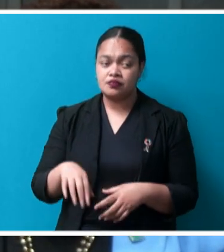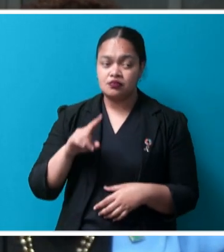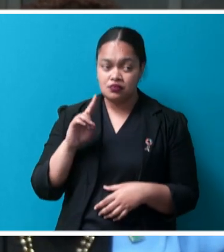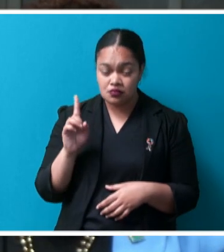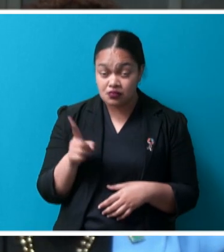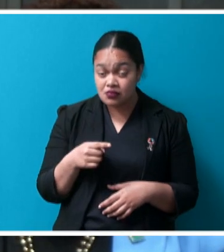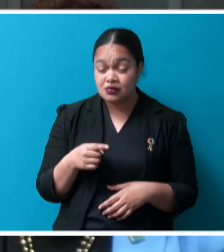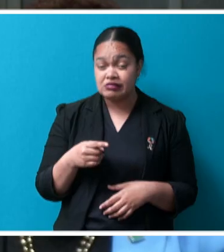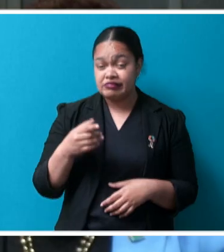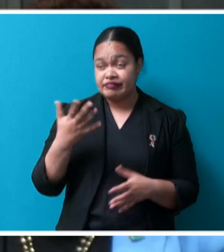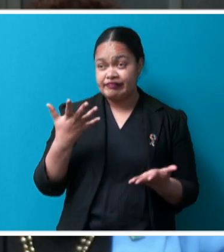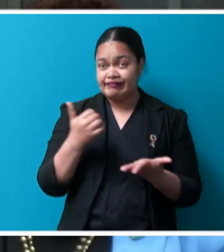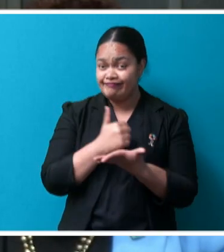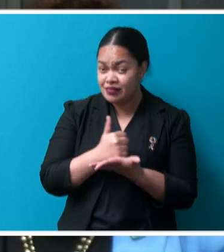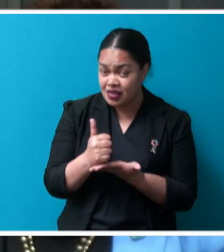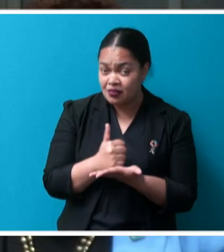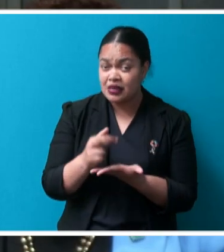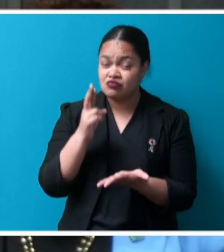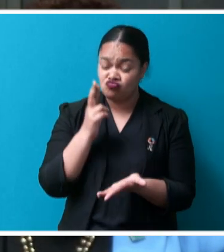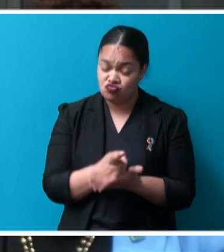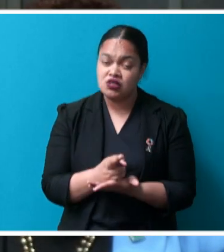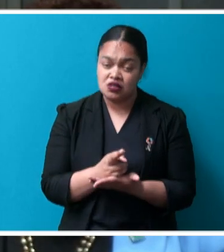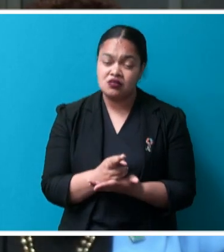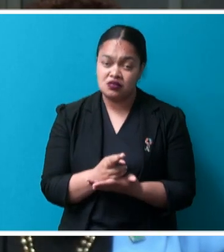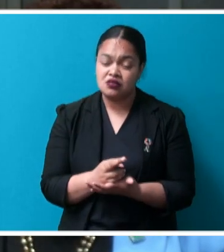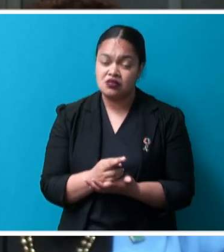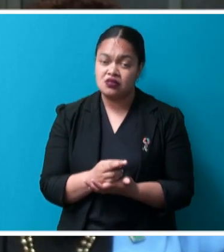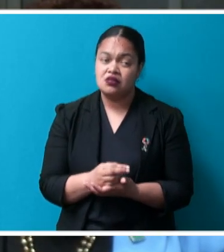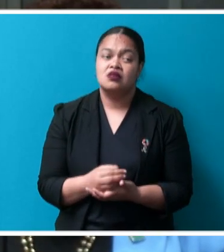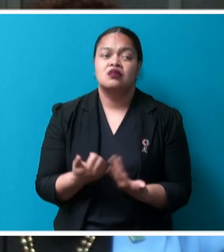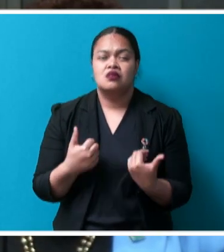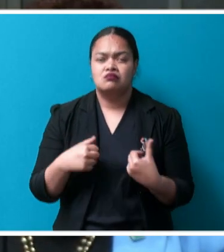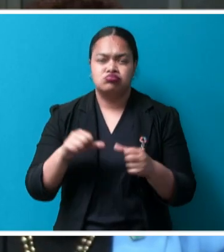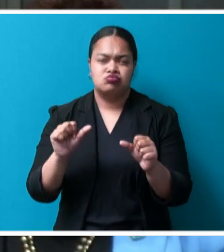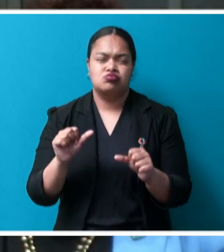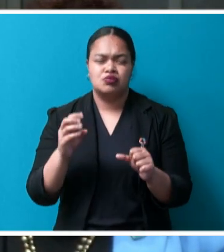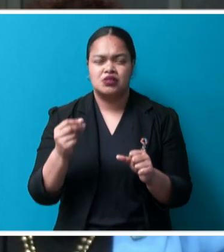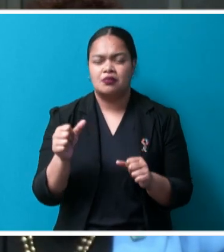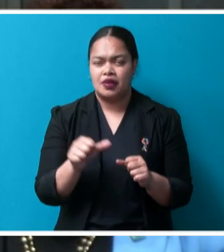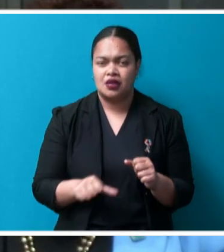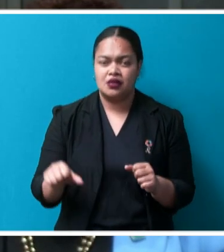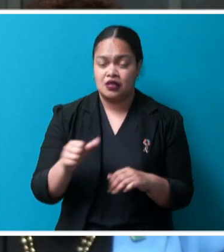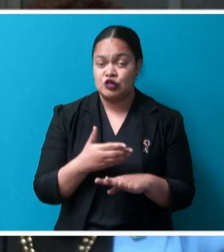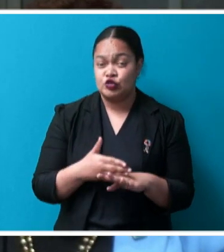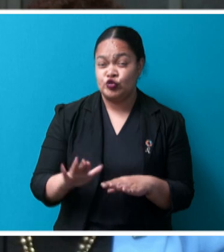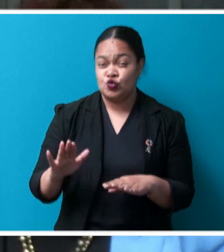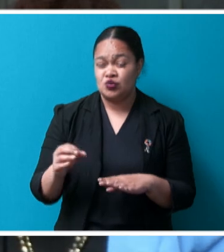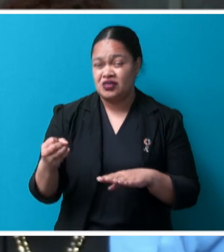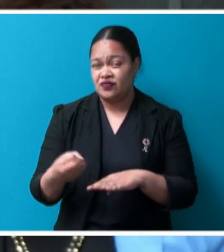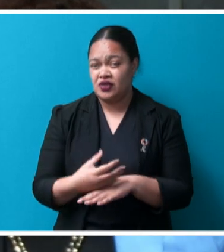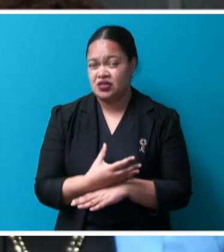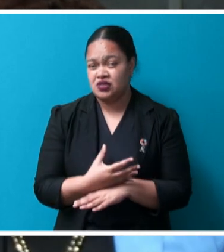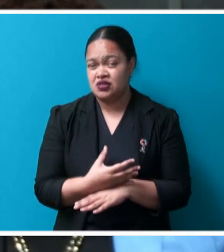headline figures, there is real measurable progress in very areas that determine whether new infections